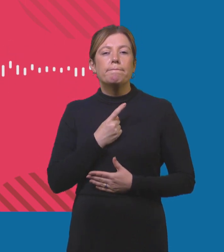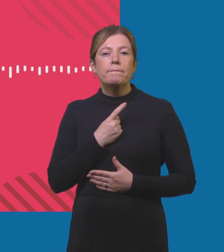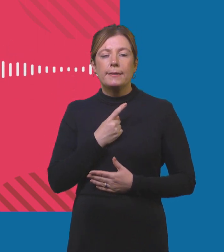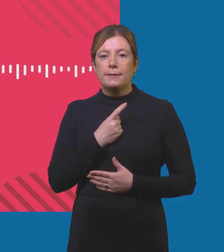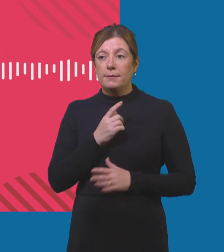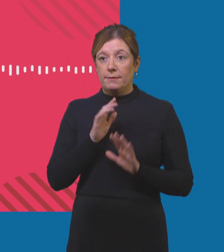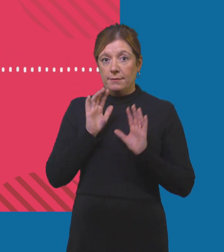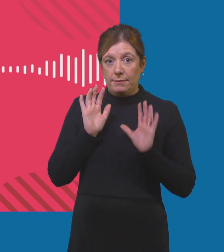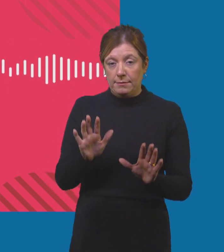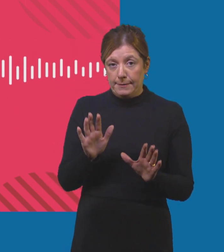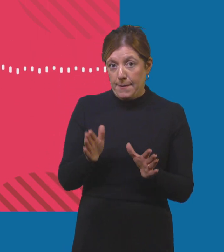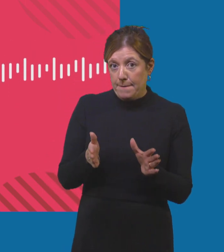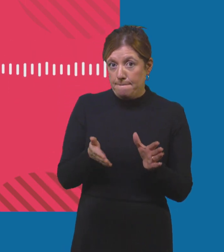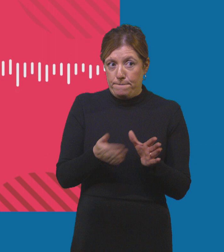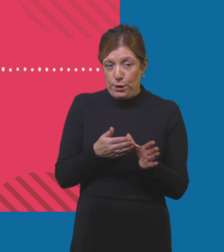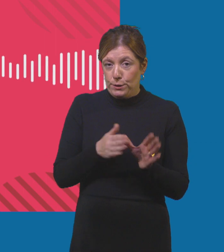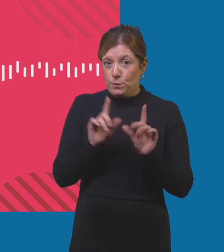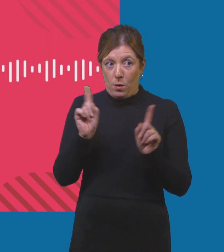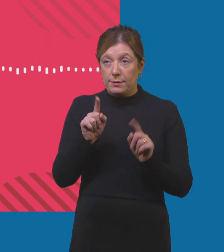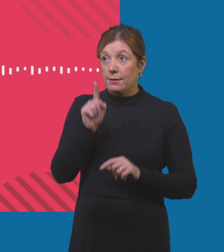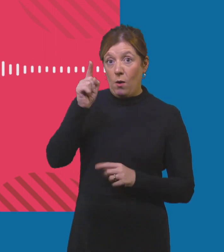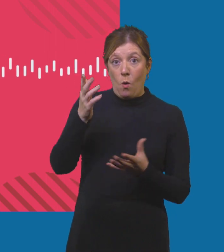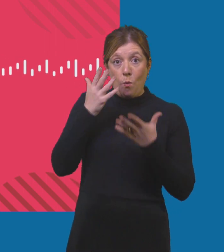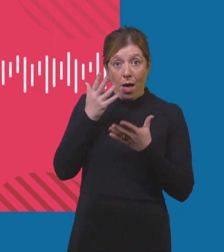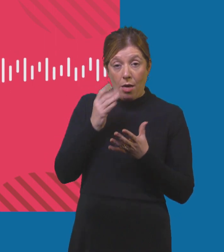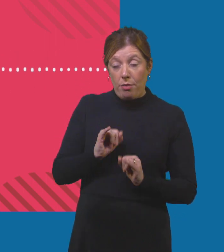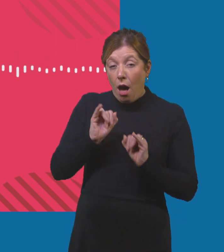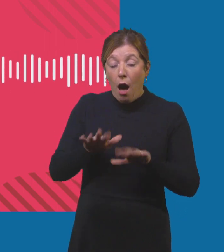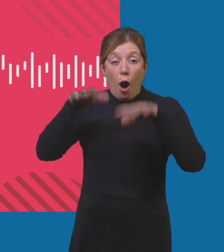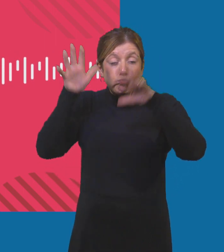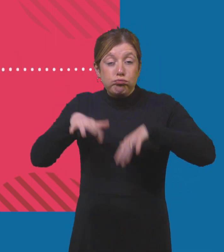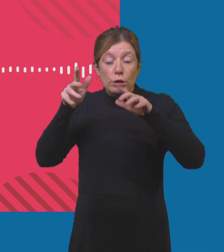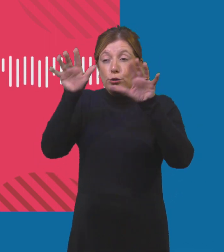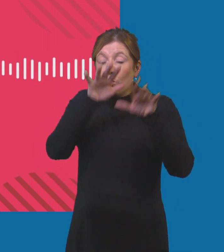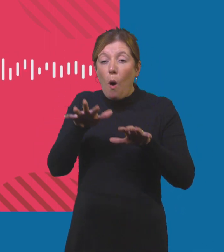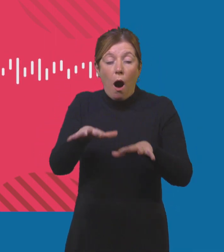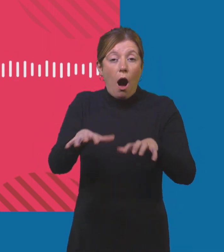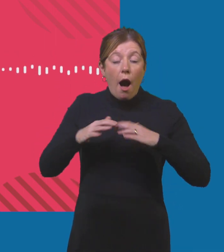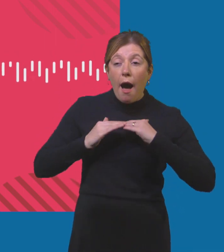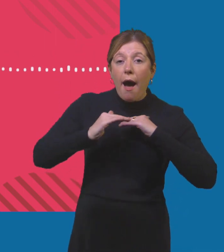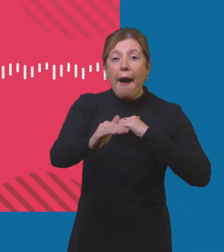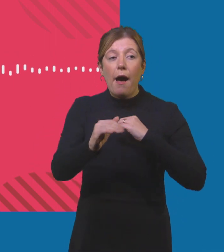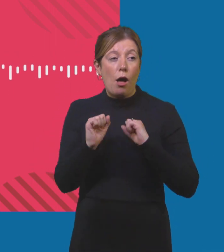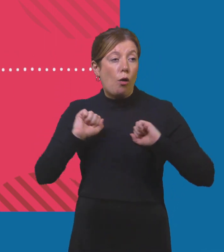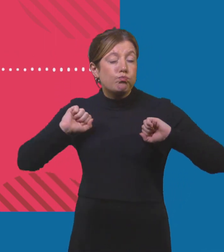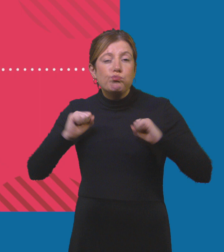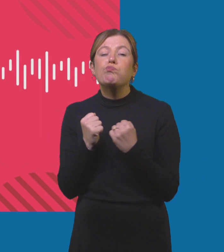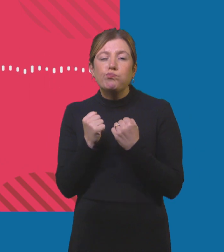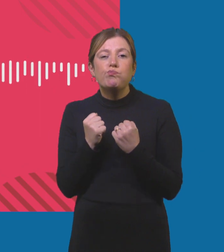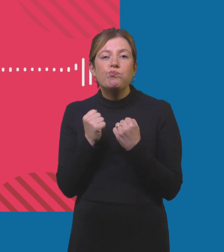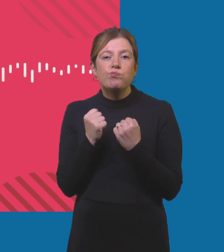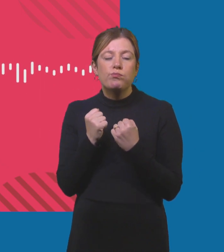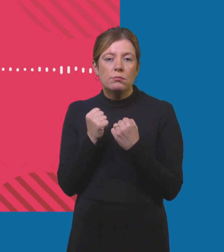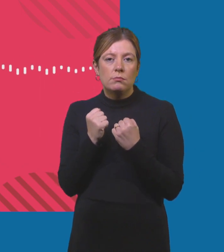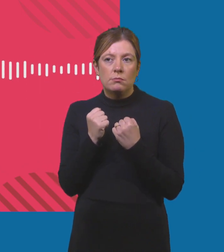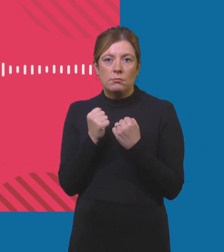jump in and say the first thing to do, so if the weather's rubbish, if it's hammering with rain, if it's snowy, if it's icy, or even it's just really cold, because being very